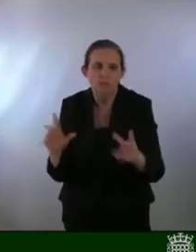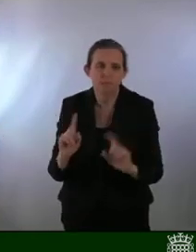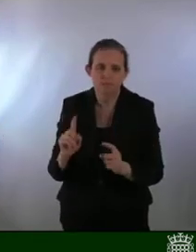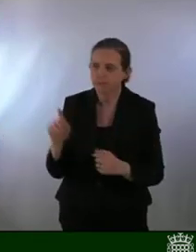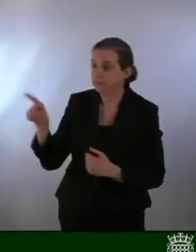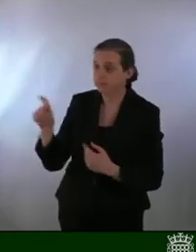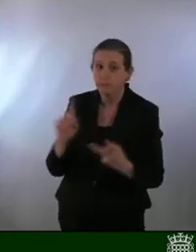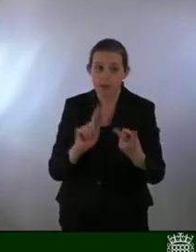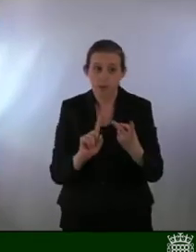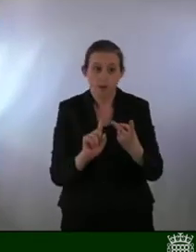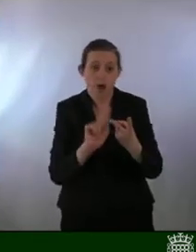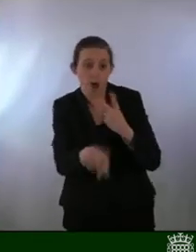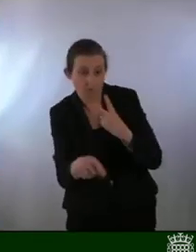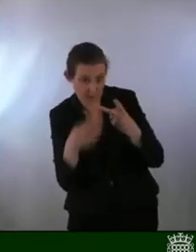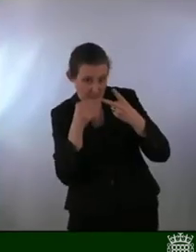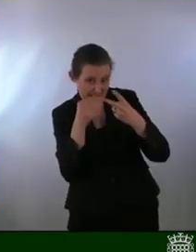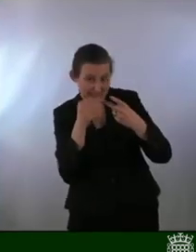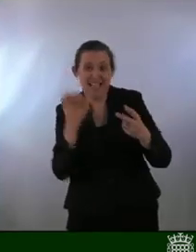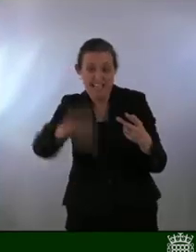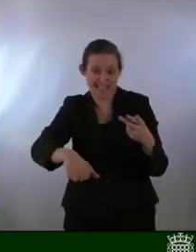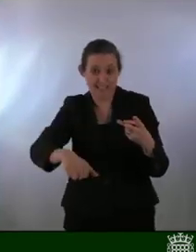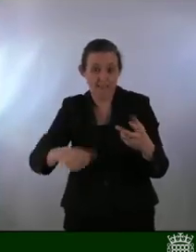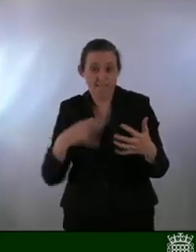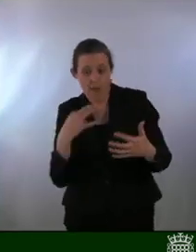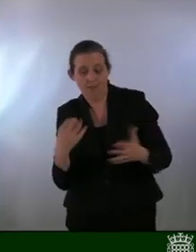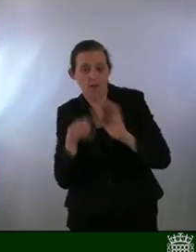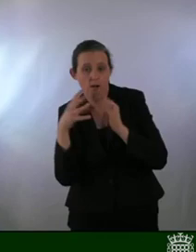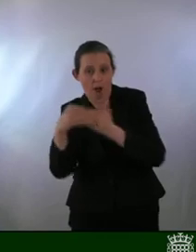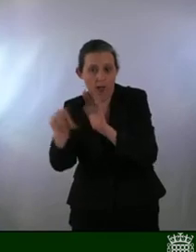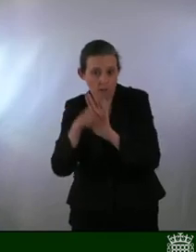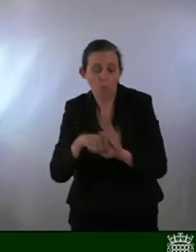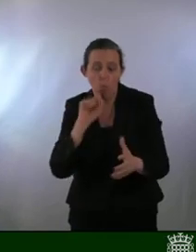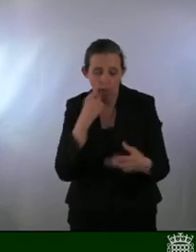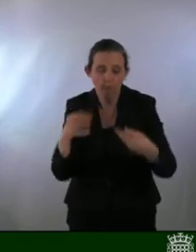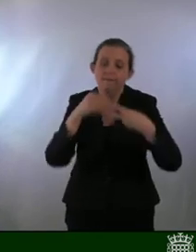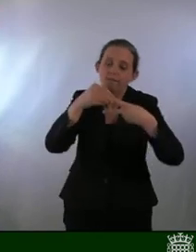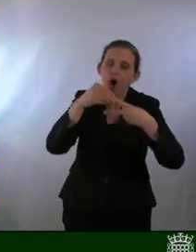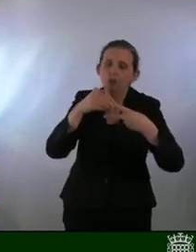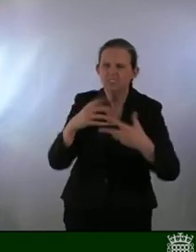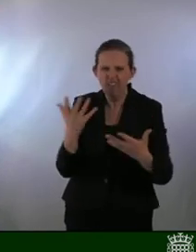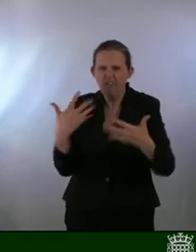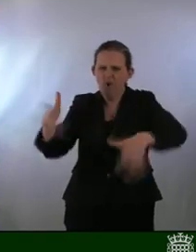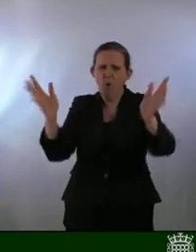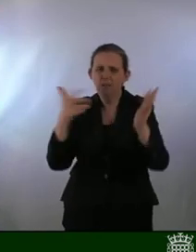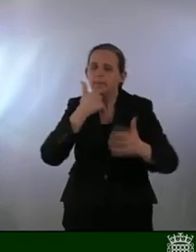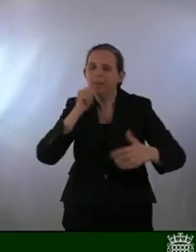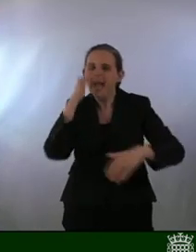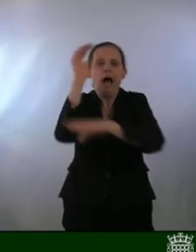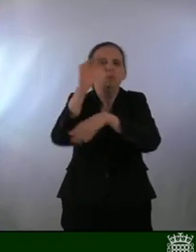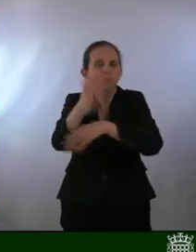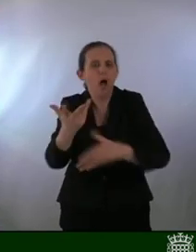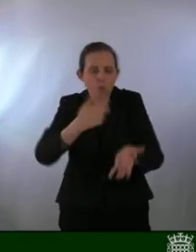The answer to the second question is yes. And the answer to the first question is people should go outside. Yes, walk your